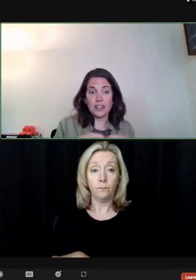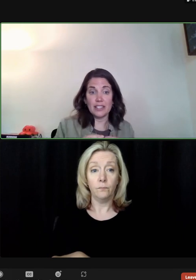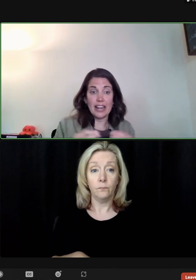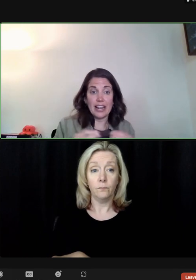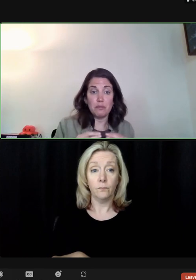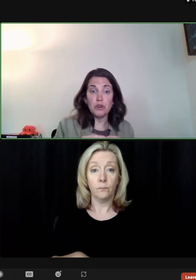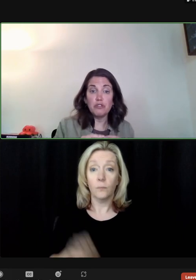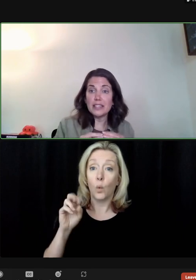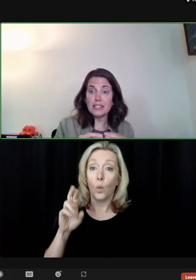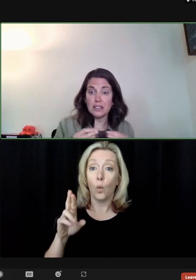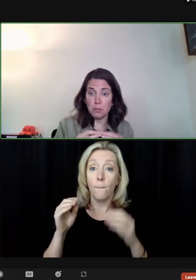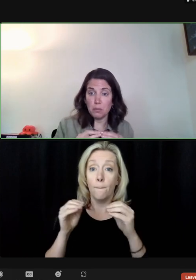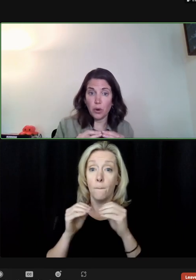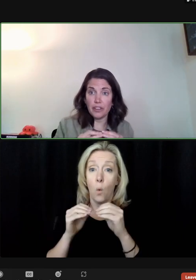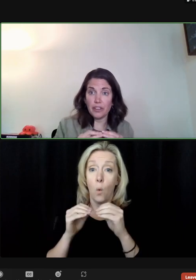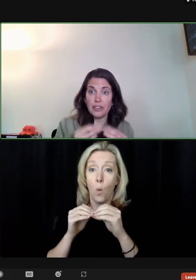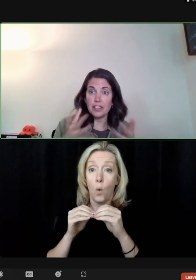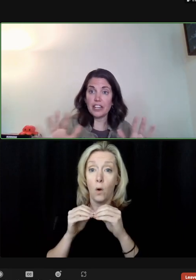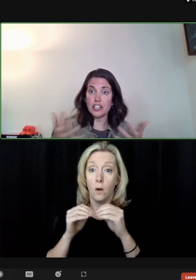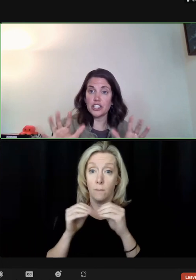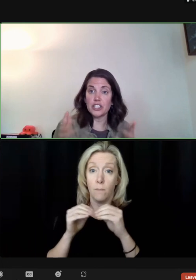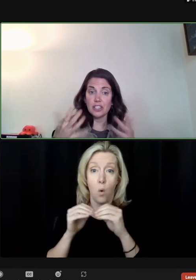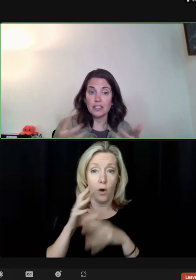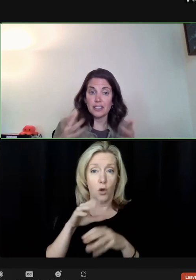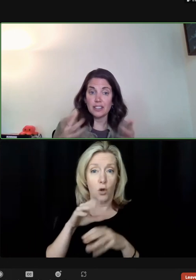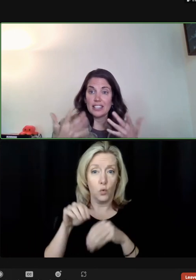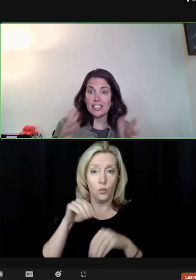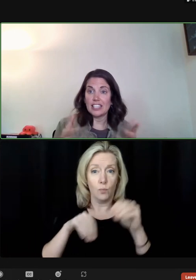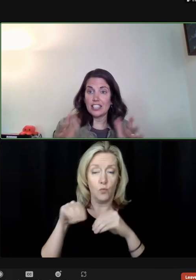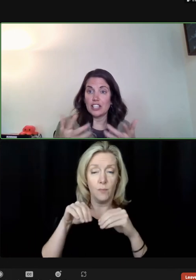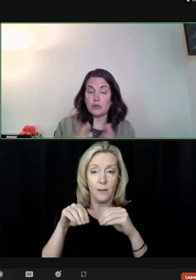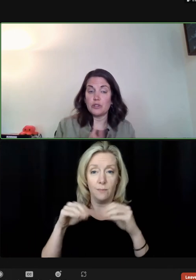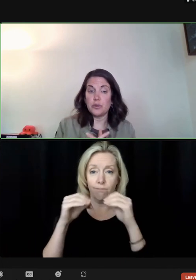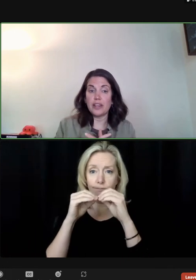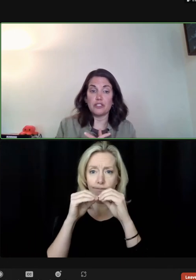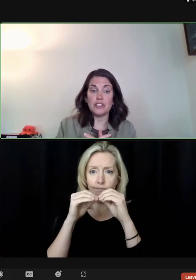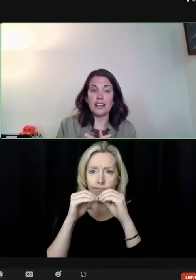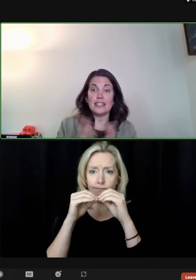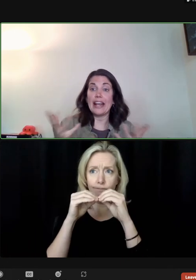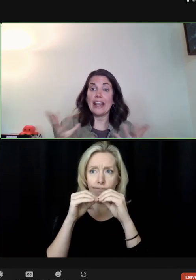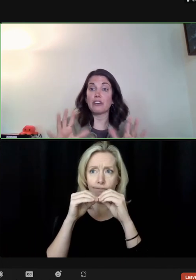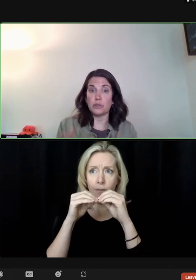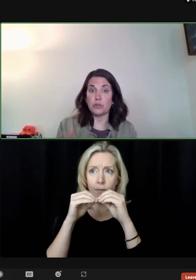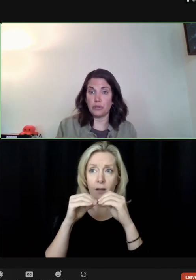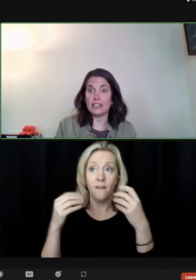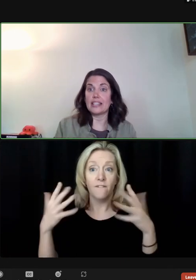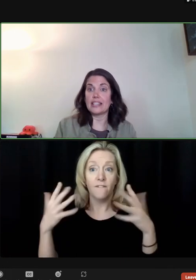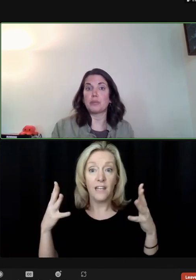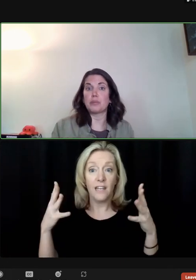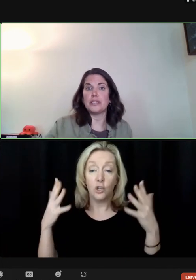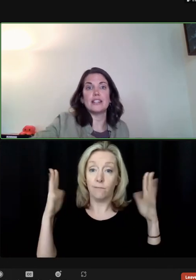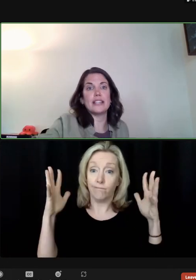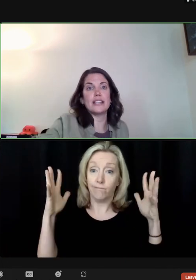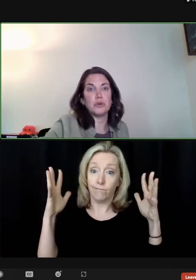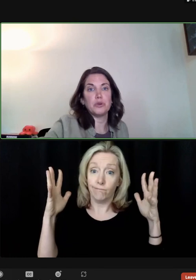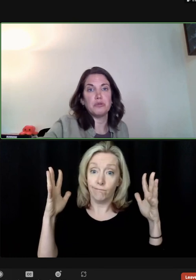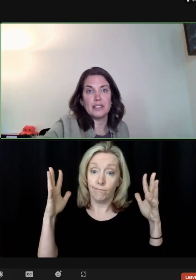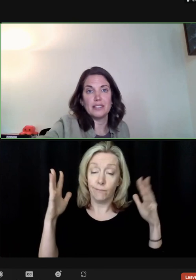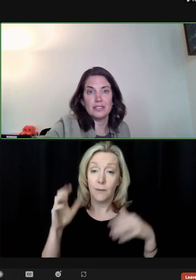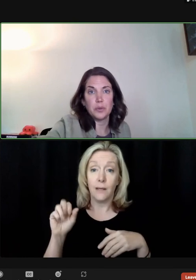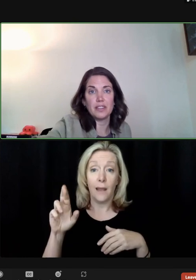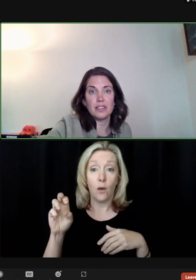And any of our signs that have movement, the more the finished, do they understand that arrows or things can